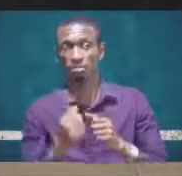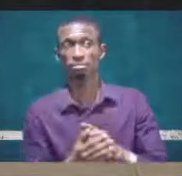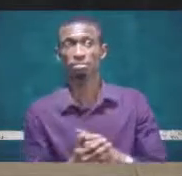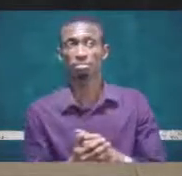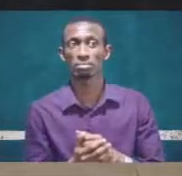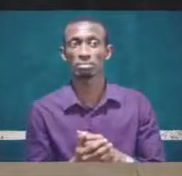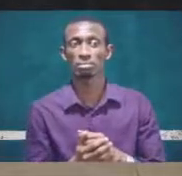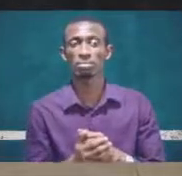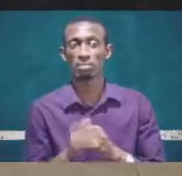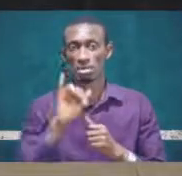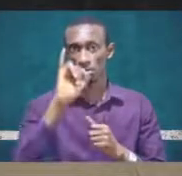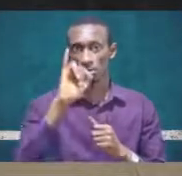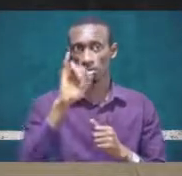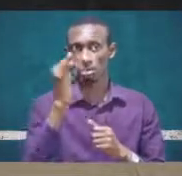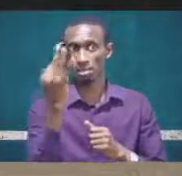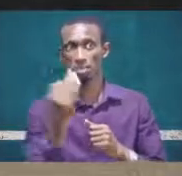5I3